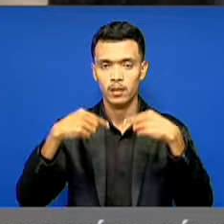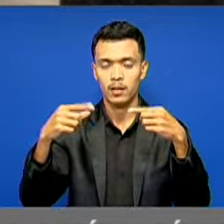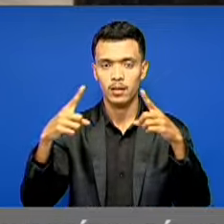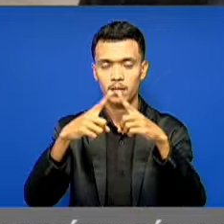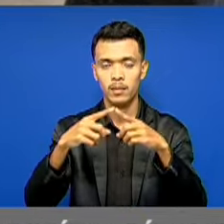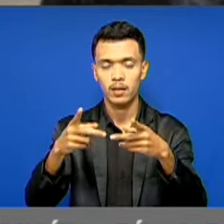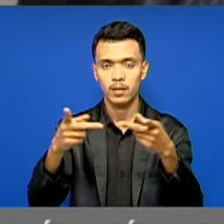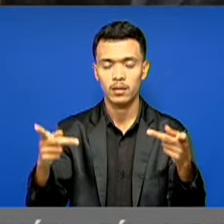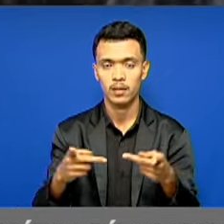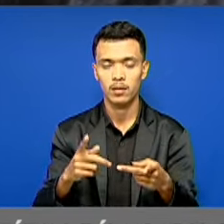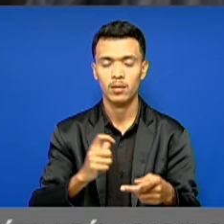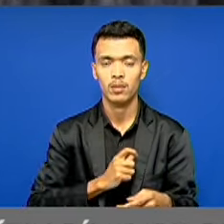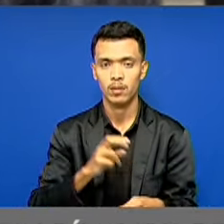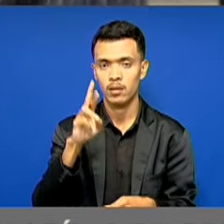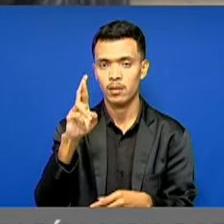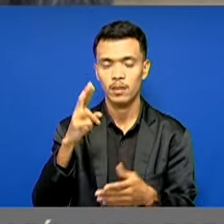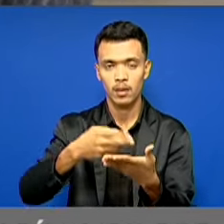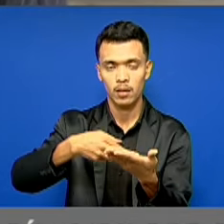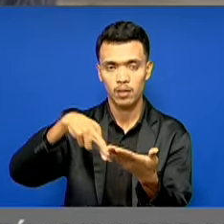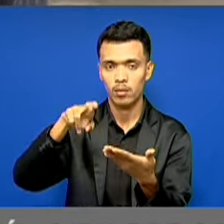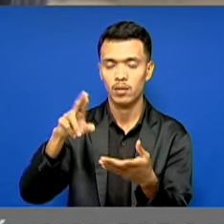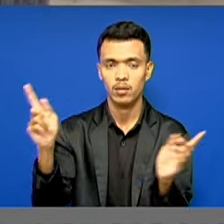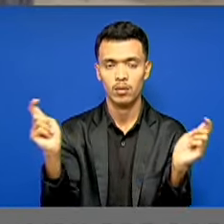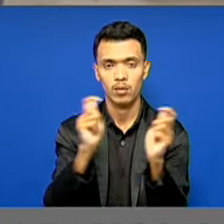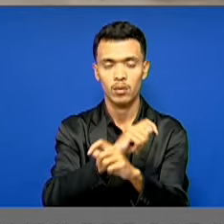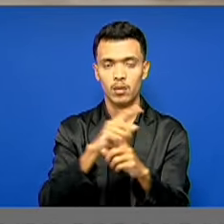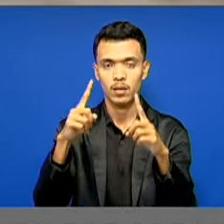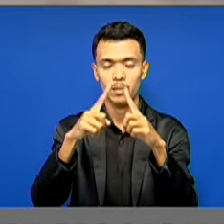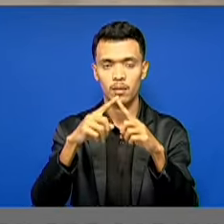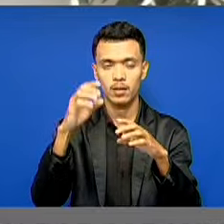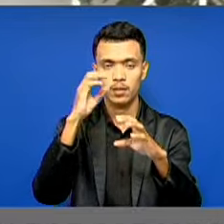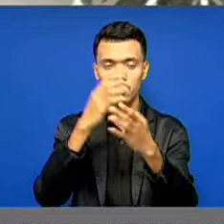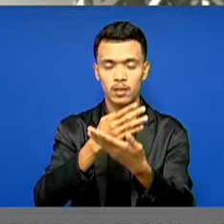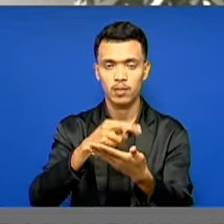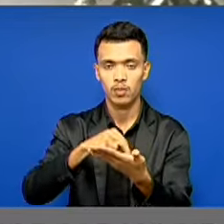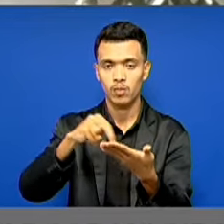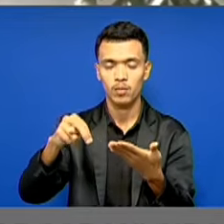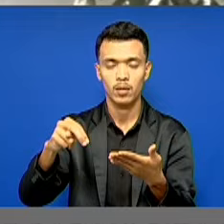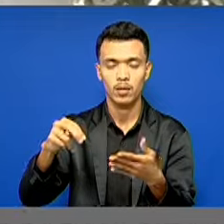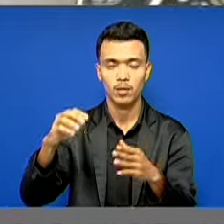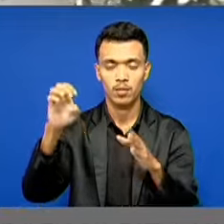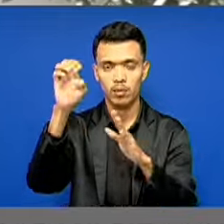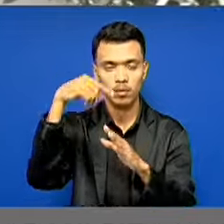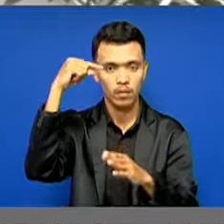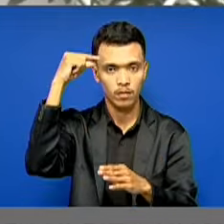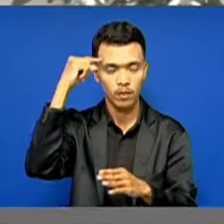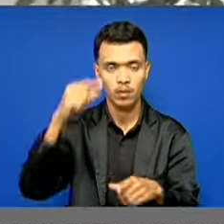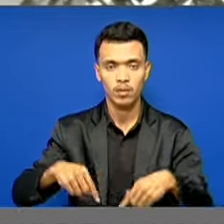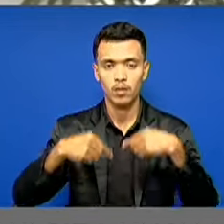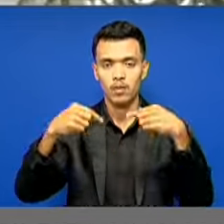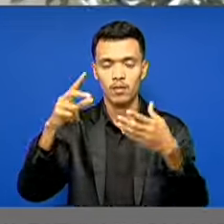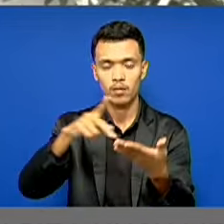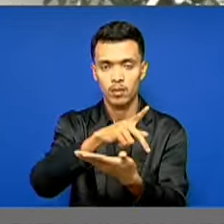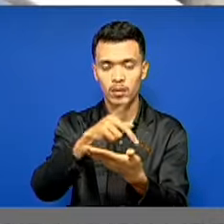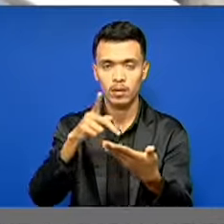Instituto Centro Bambu Tibar, atu resista no troca ba matrícula governo. Tambane Ministro Público acusa Arguidu o crime